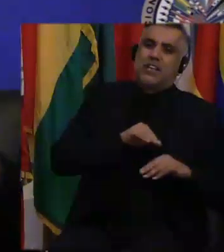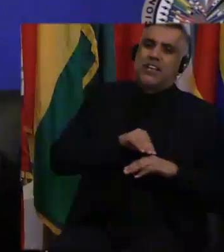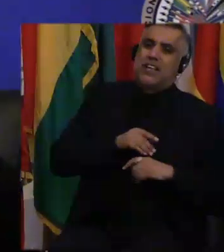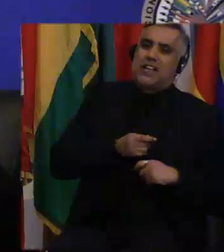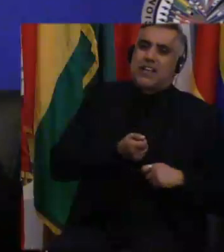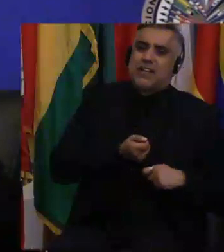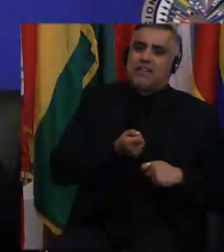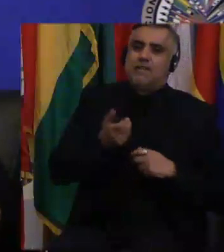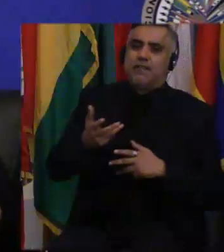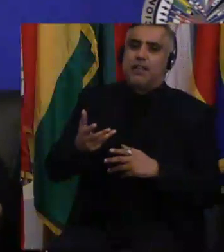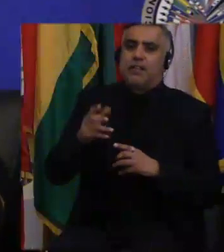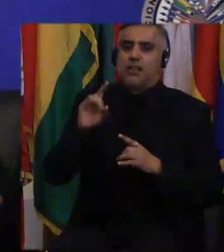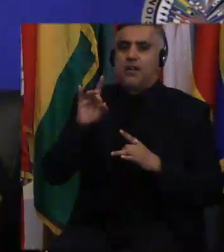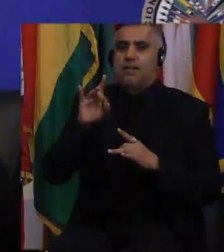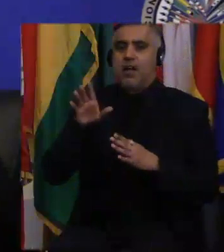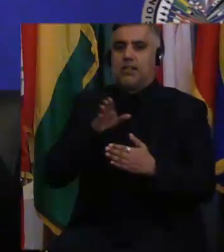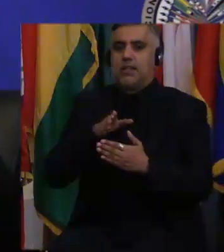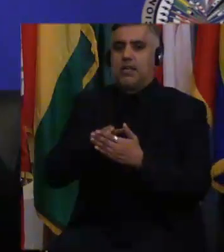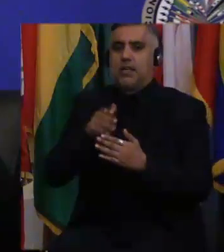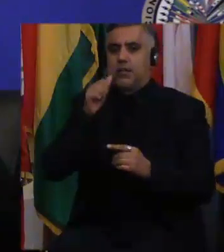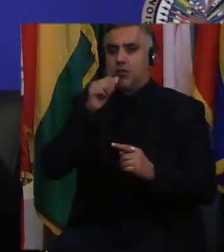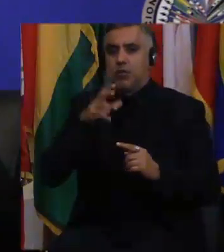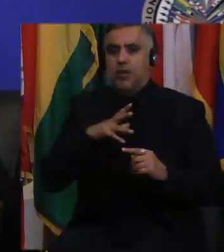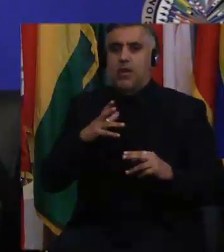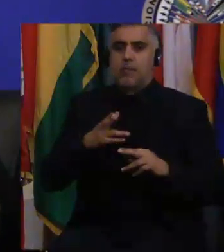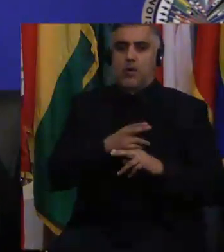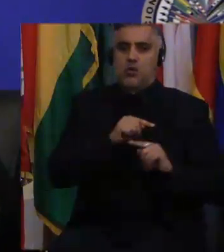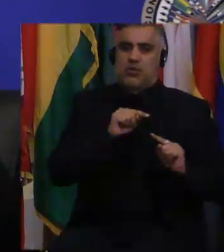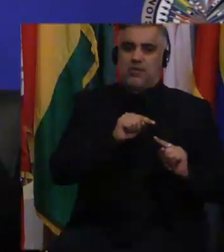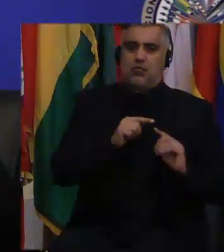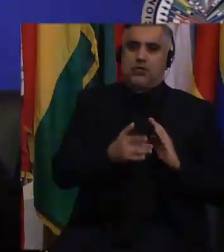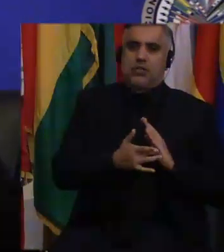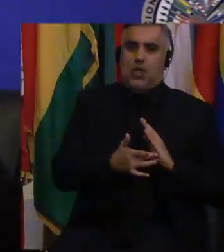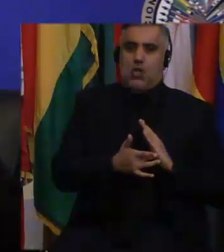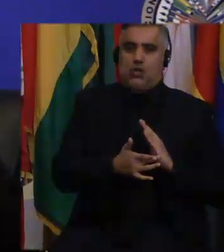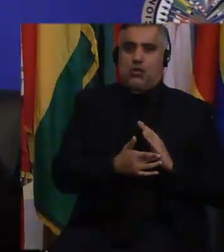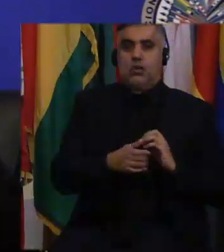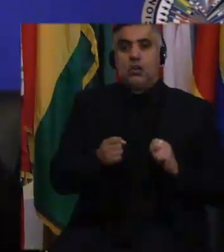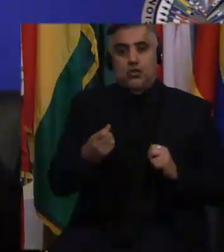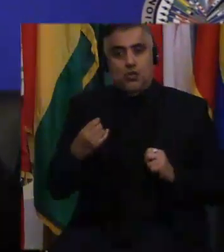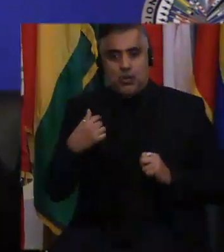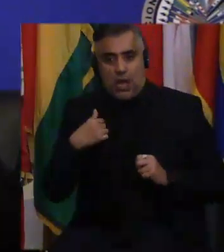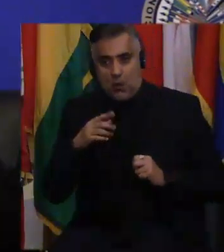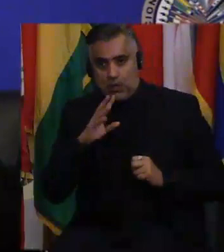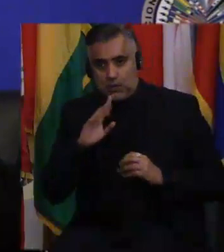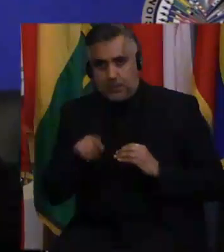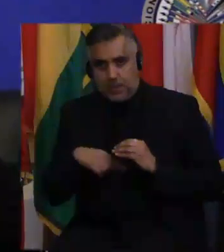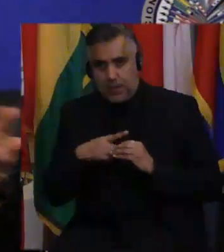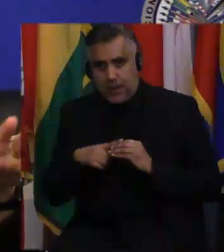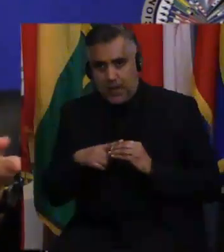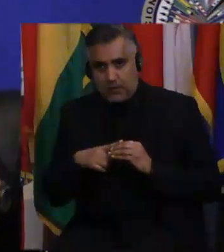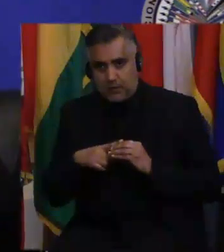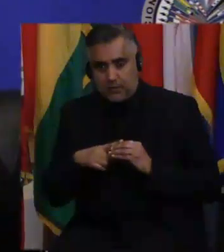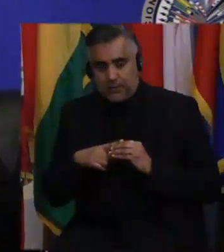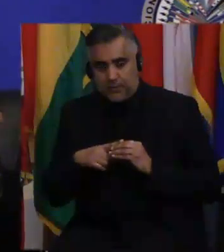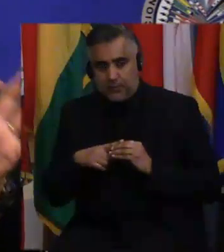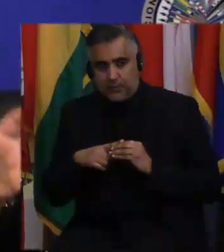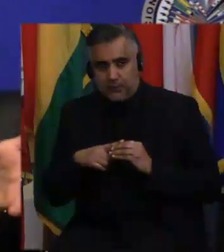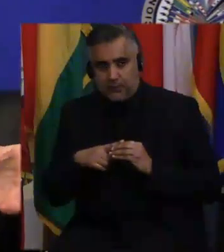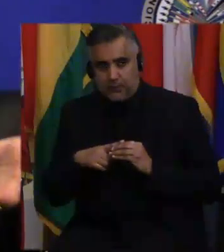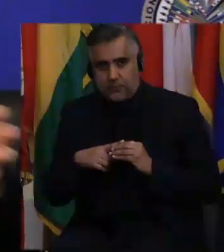inflict violence against women by use of those technologies. So now we can speak about